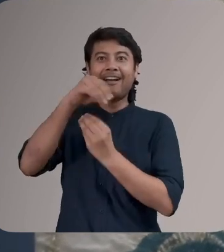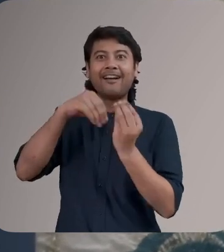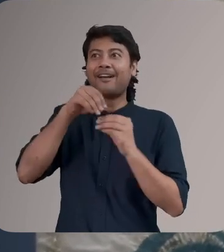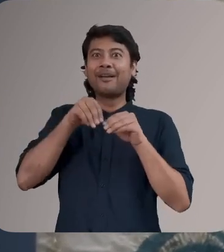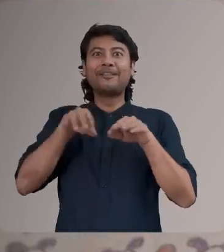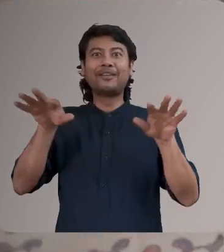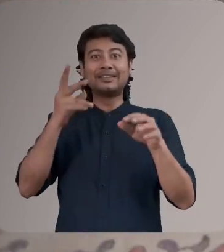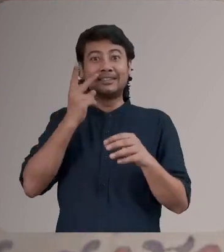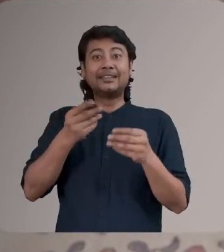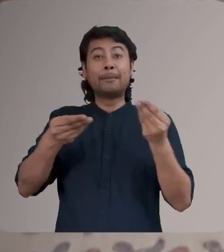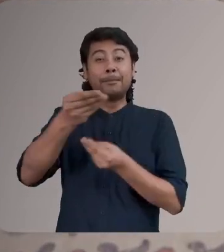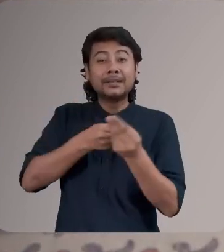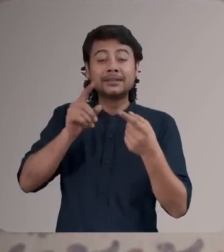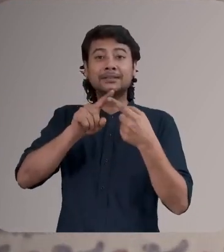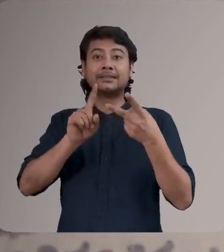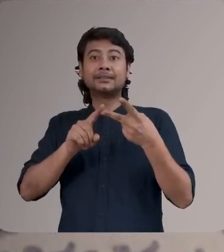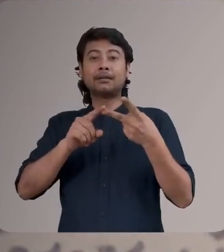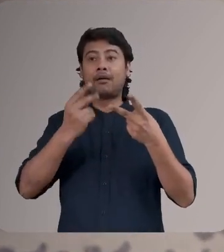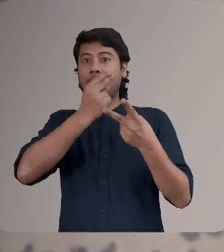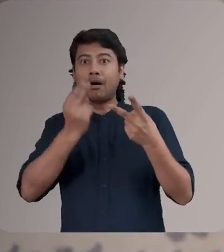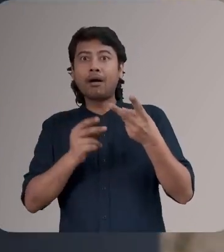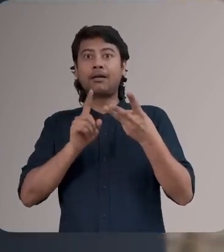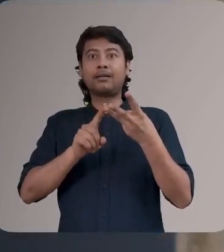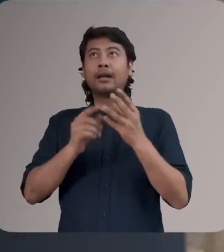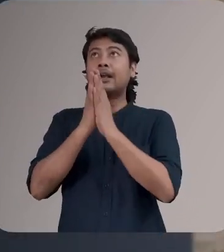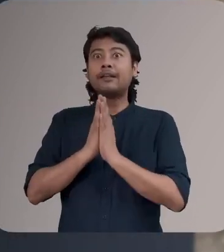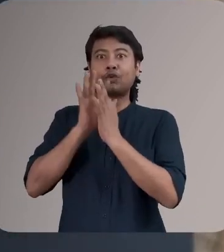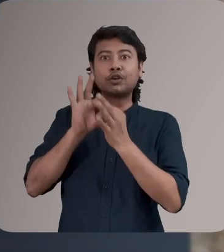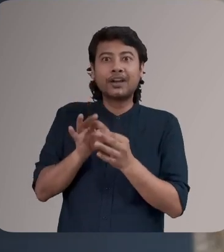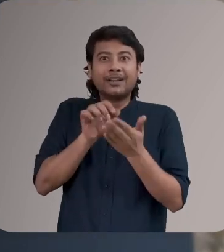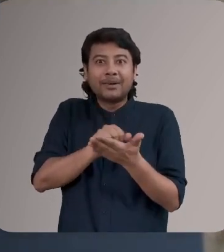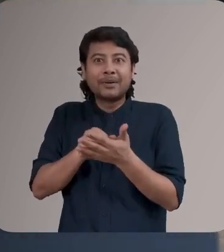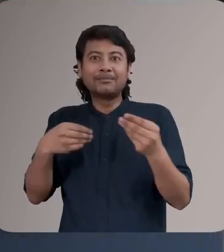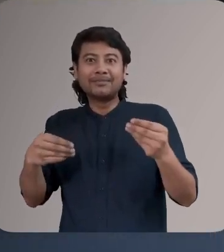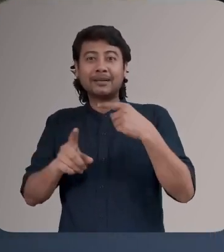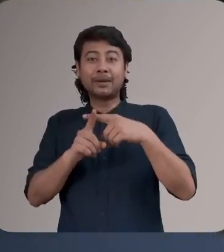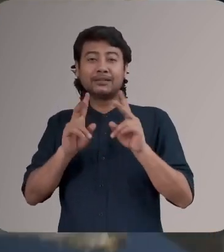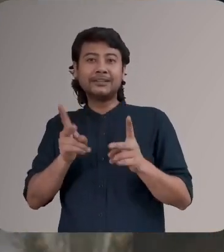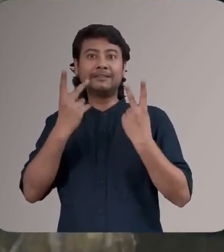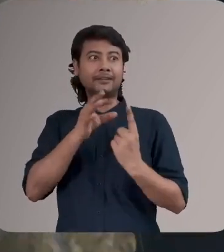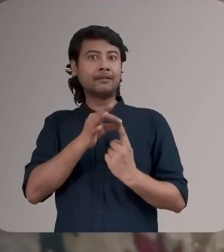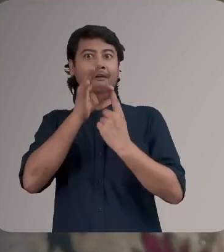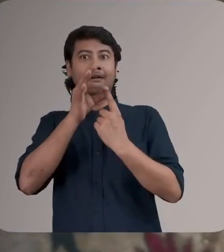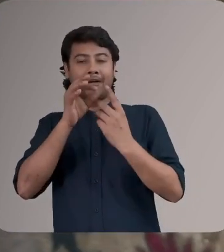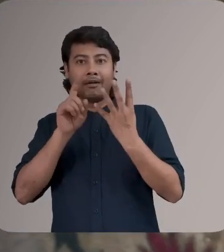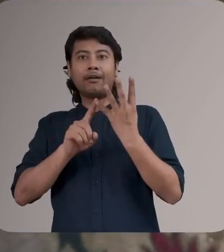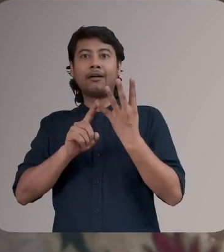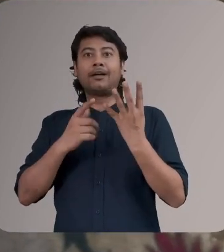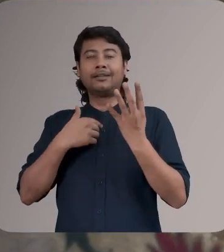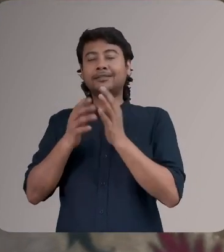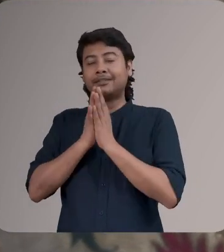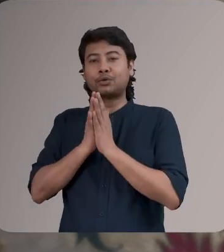cultural exchange. We see how trade, art, devotional imagery, exoticism,